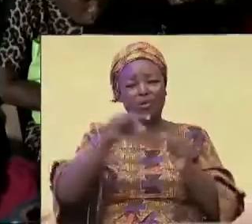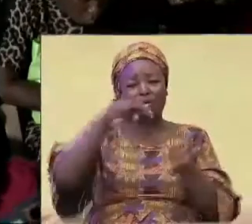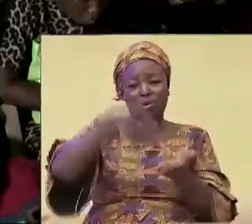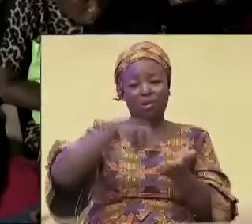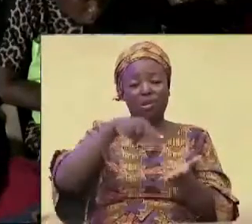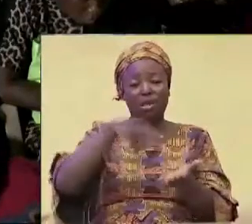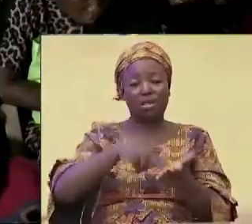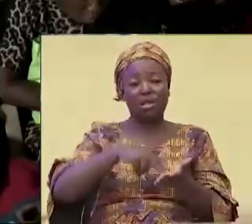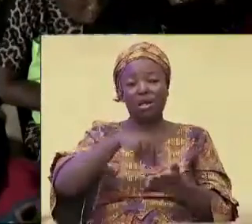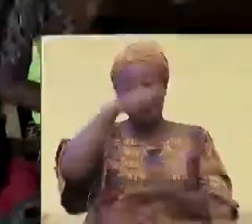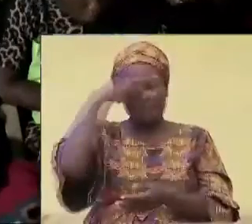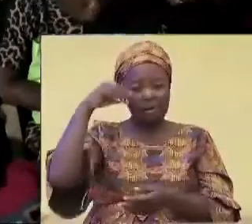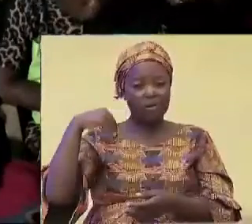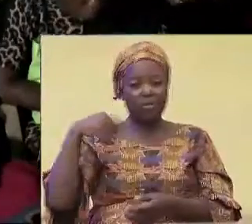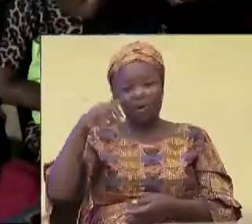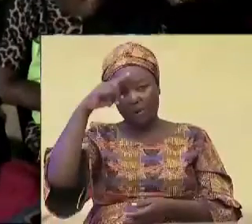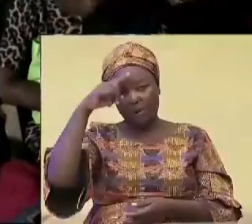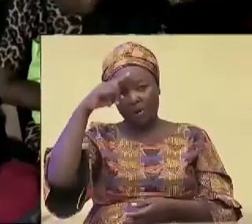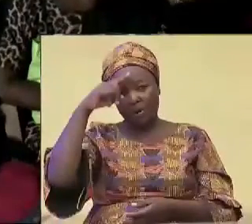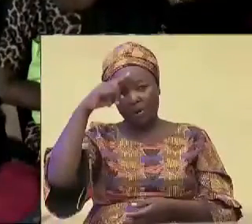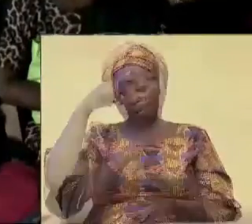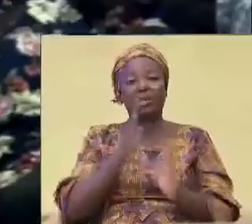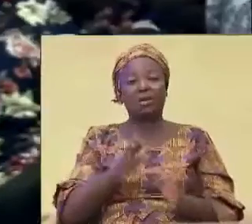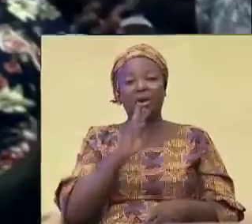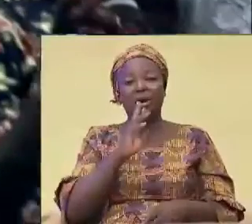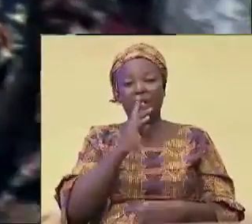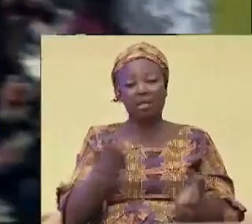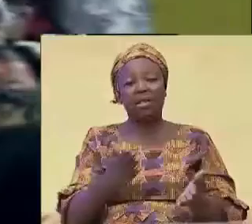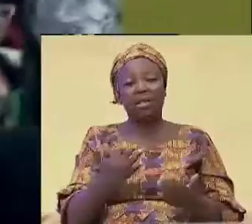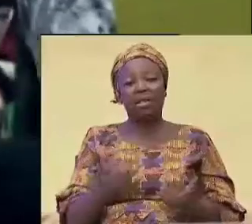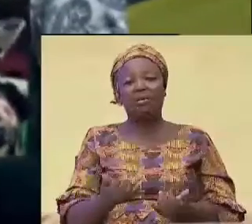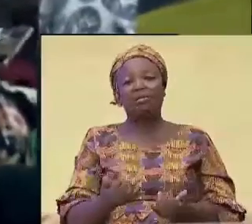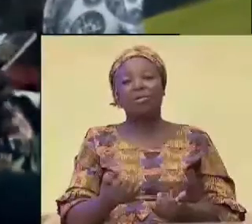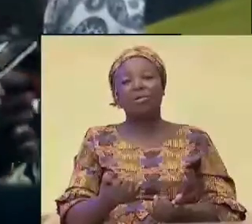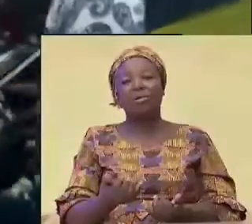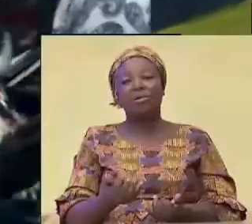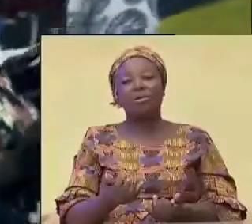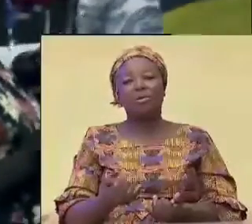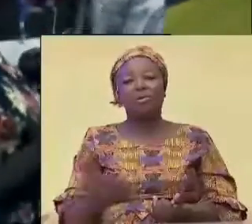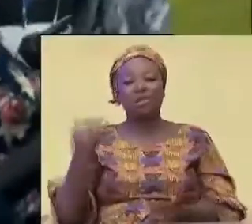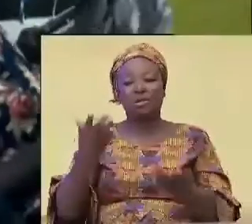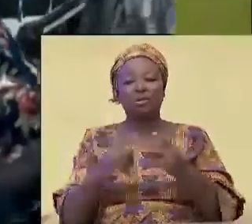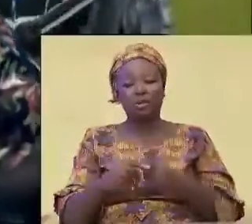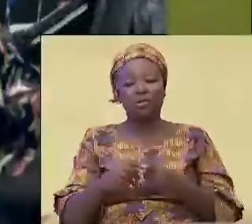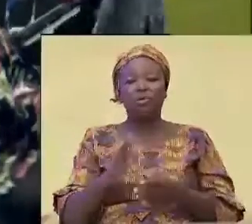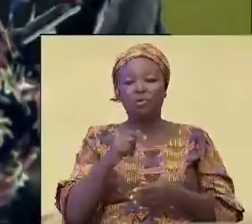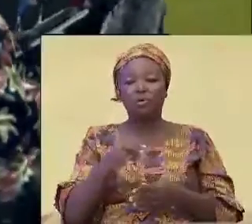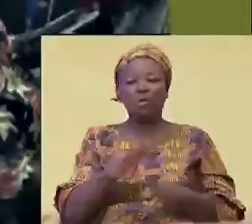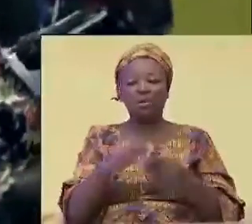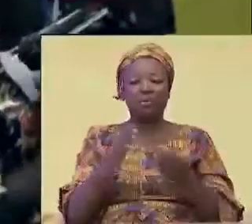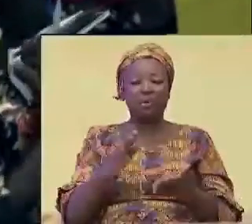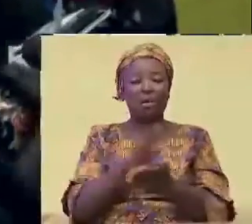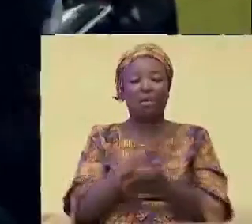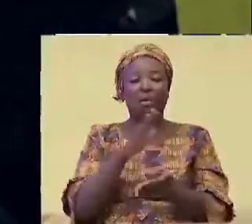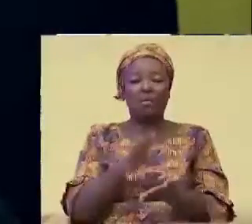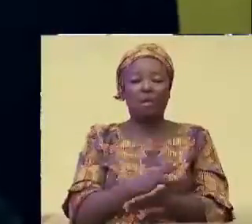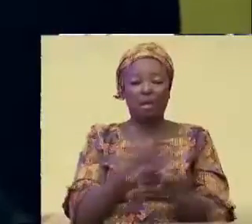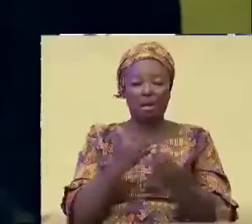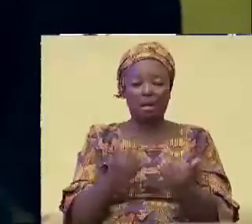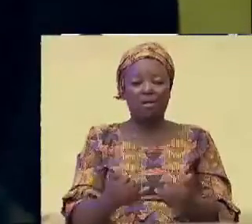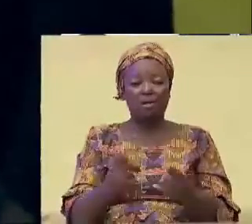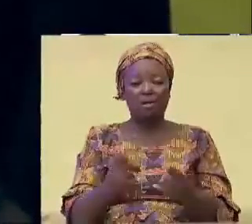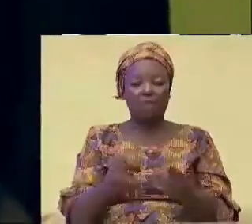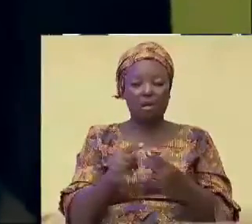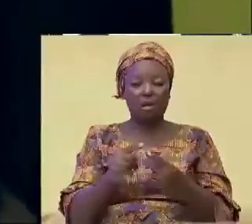Please keep on standing. Our counselors are coming to you right there. And want to get the details from